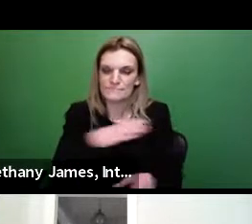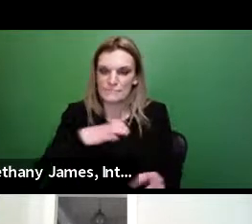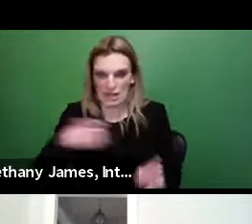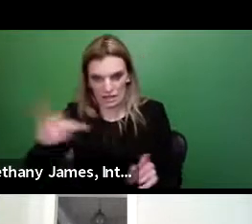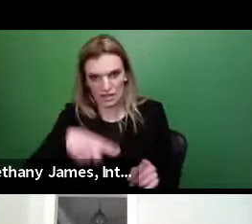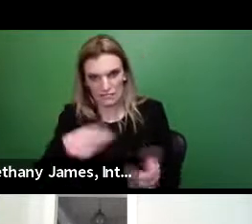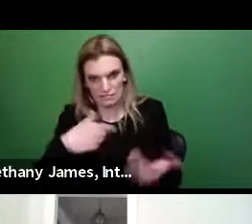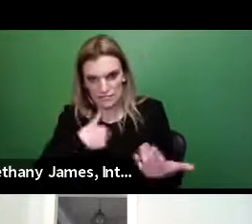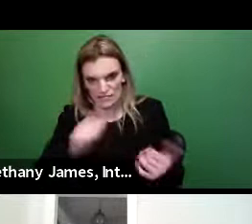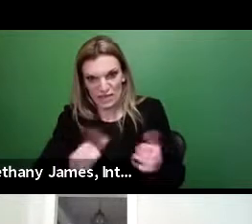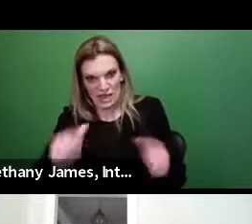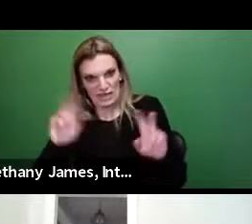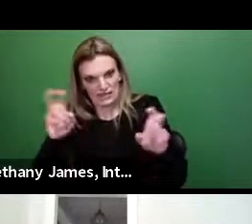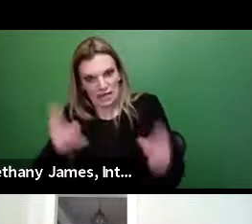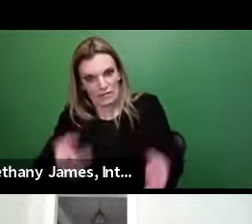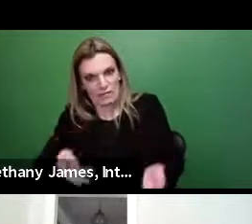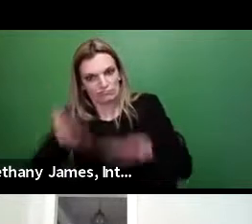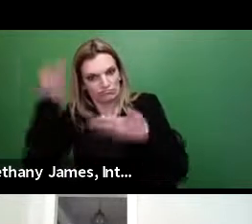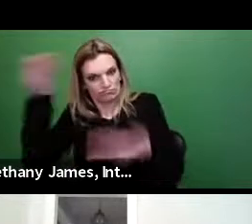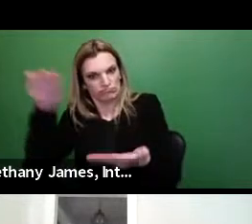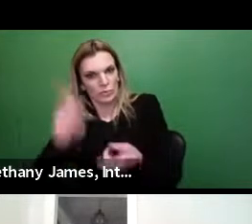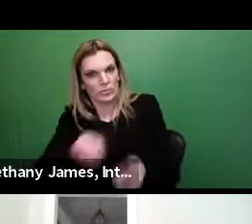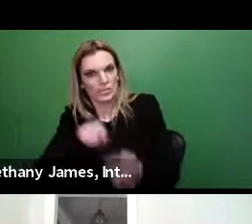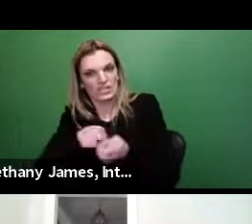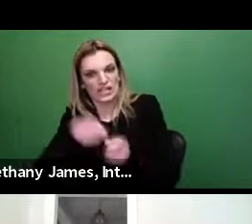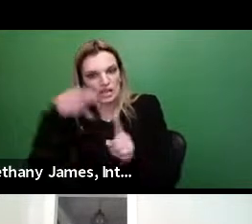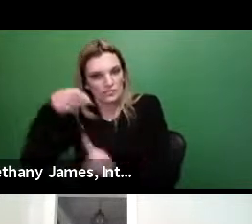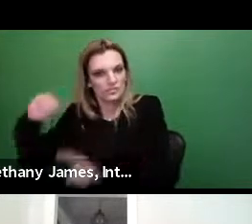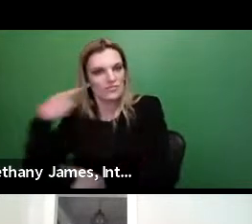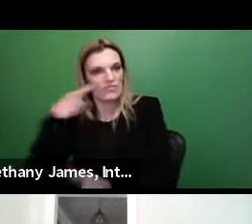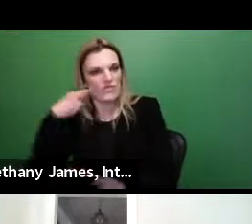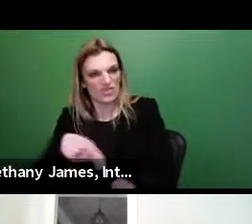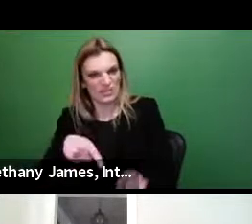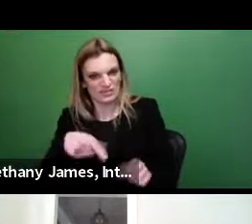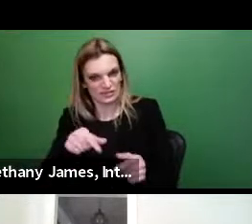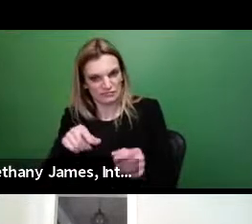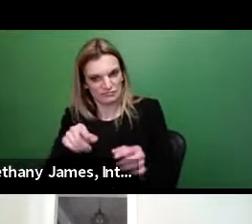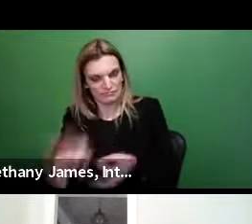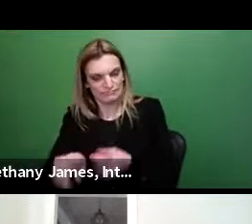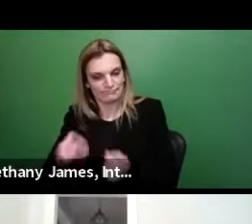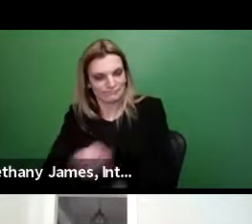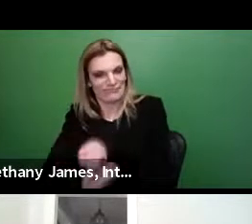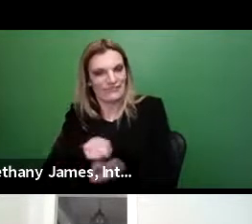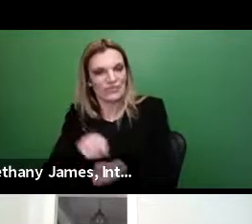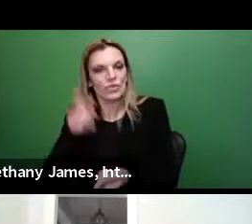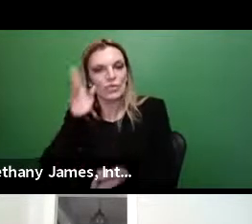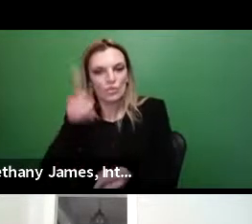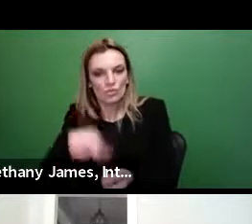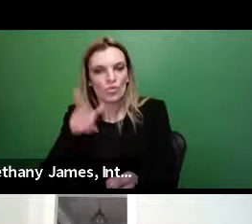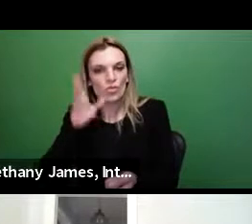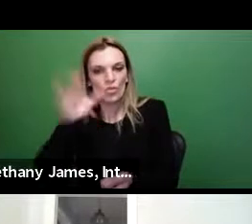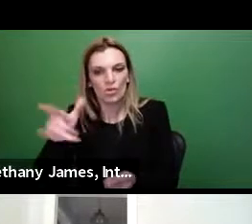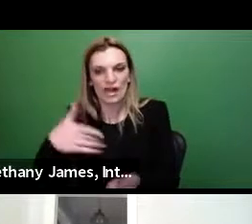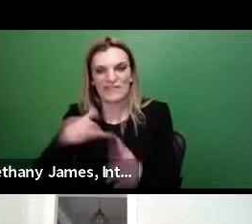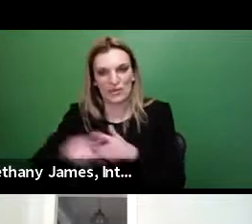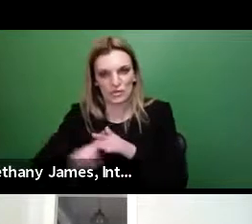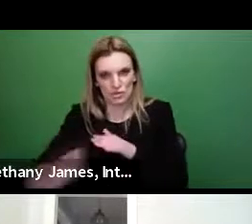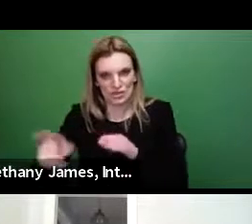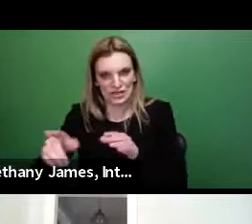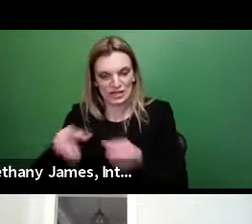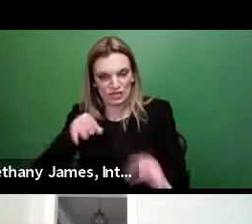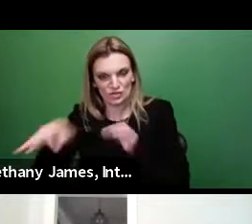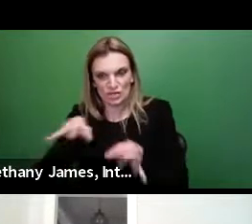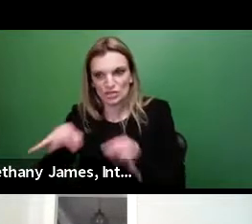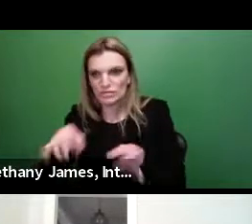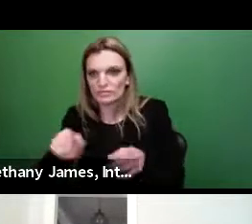help the department and the commission in this area. So that's something that will come up in our instructional retreat. But Commissioner